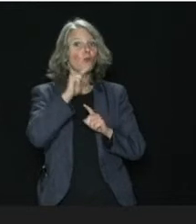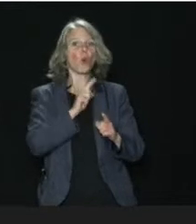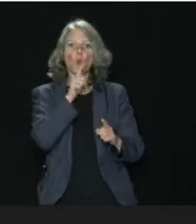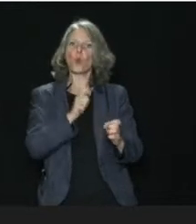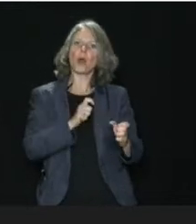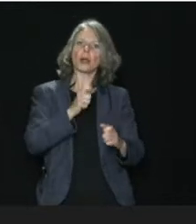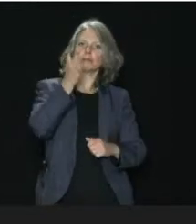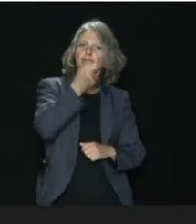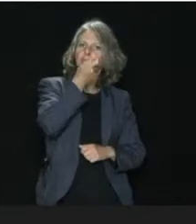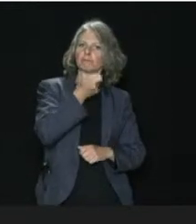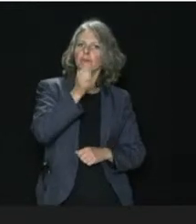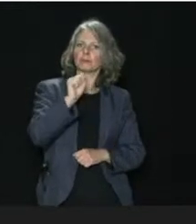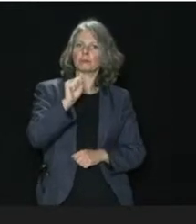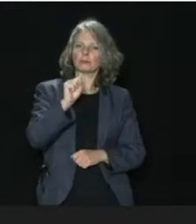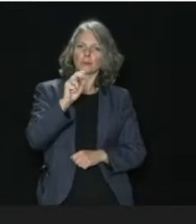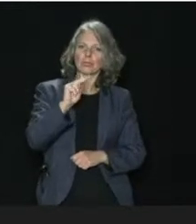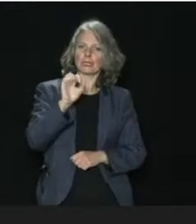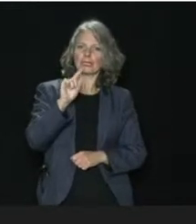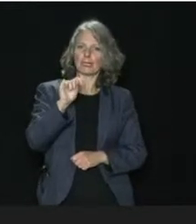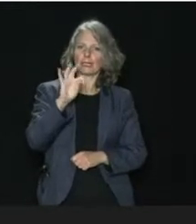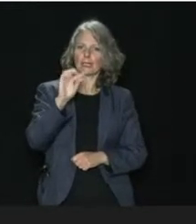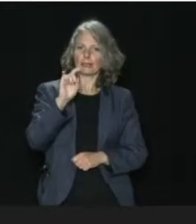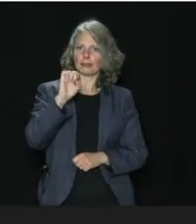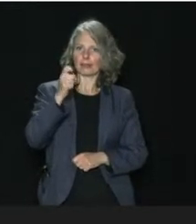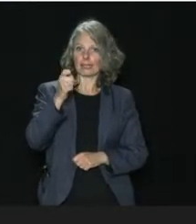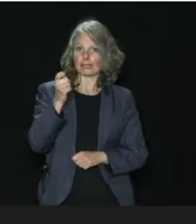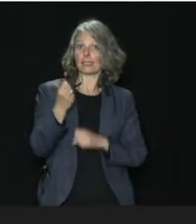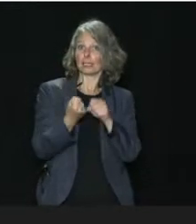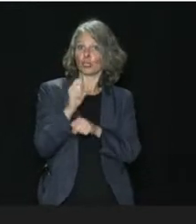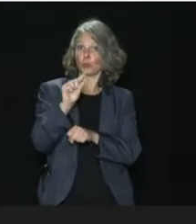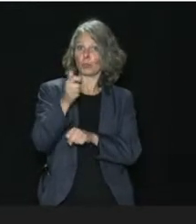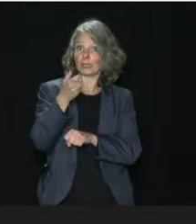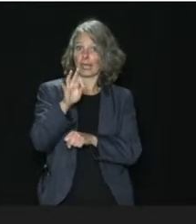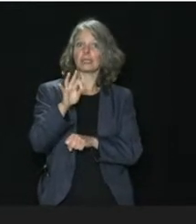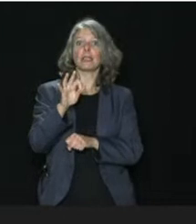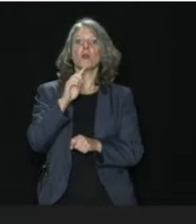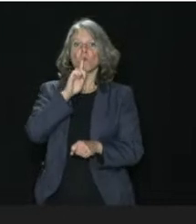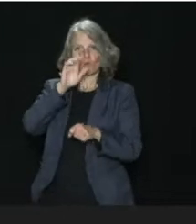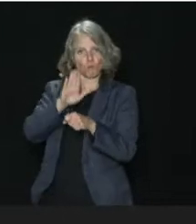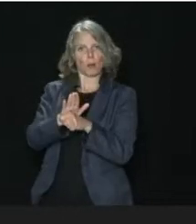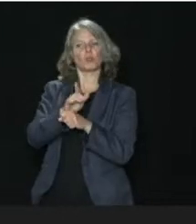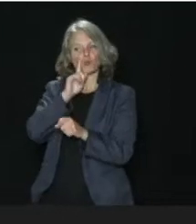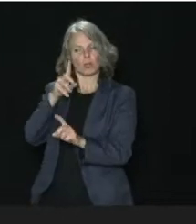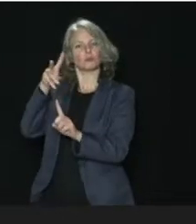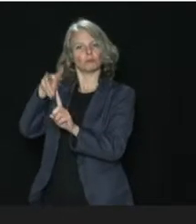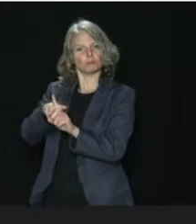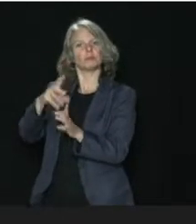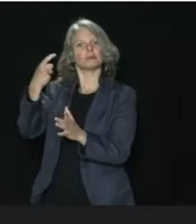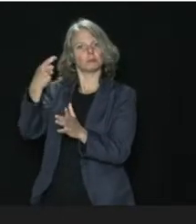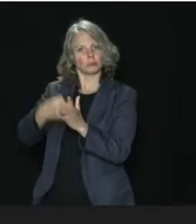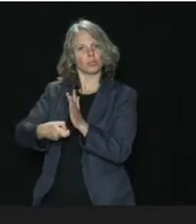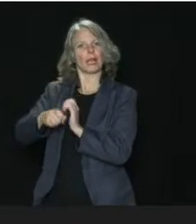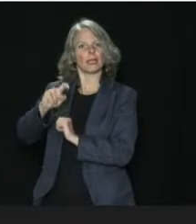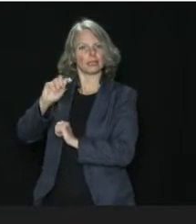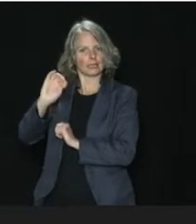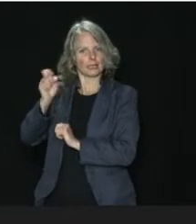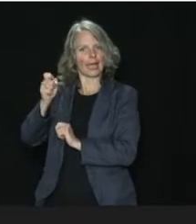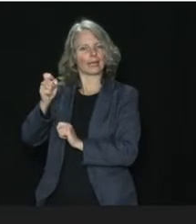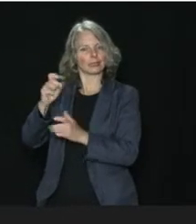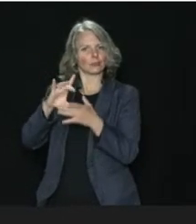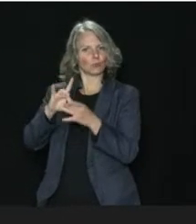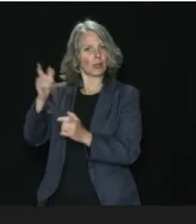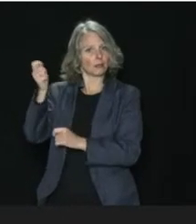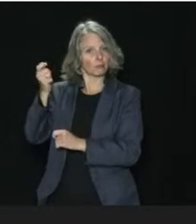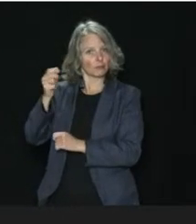we promised in 2019. And we also promised that Amazon, Google,